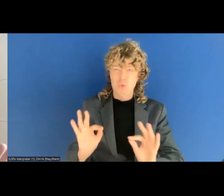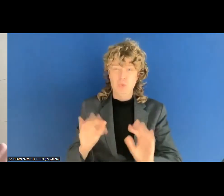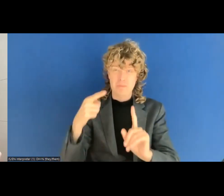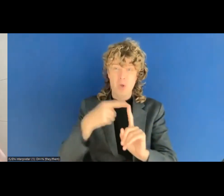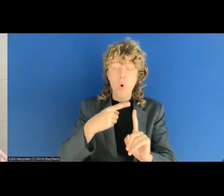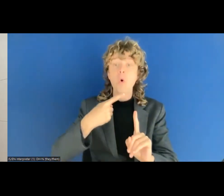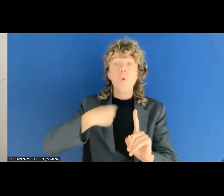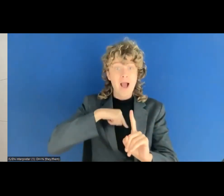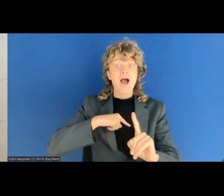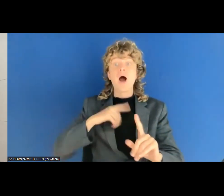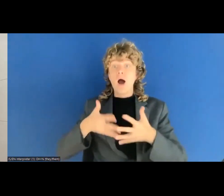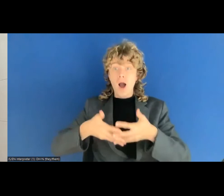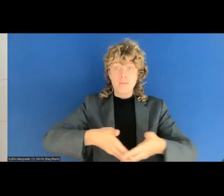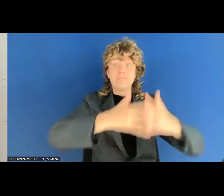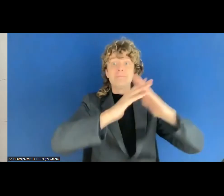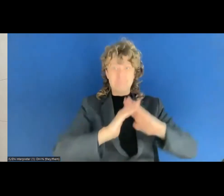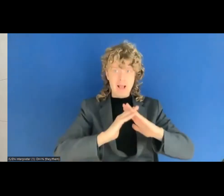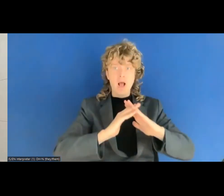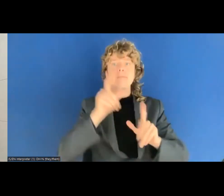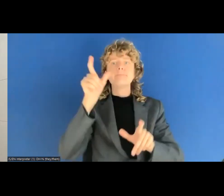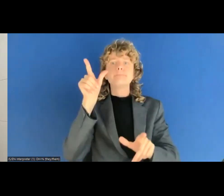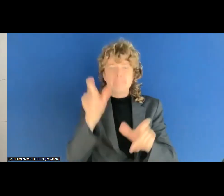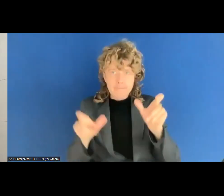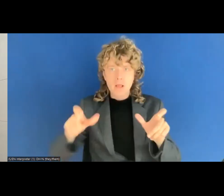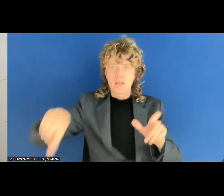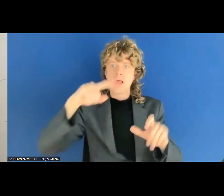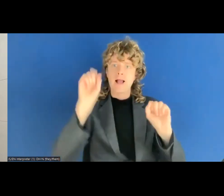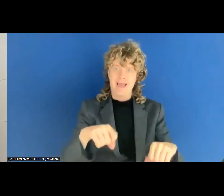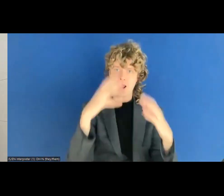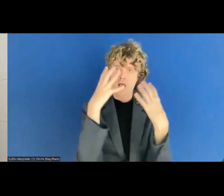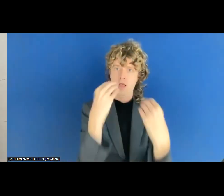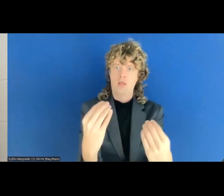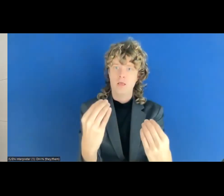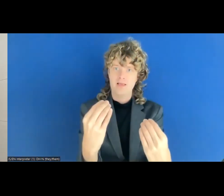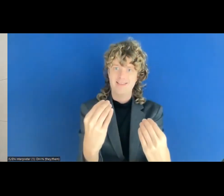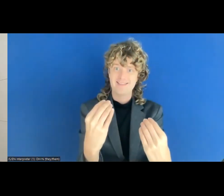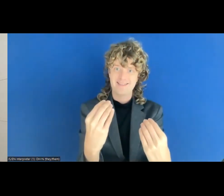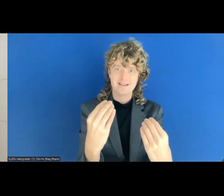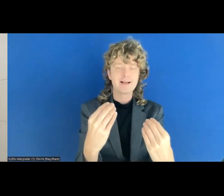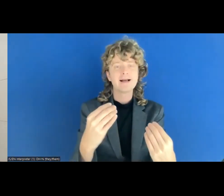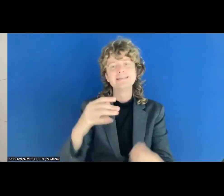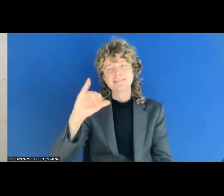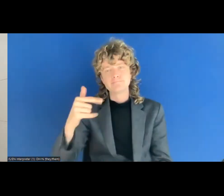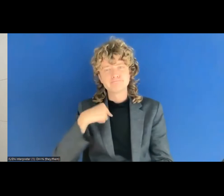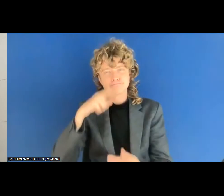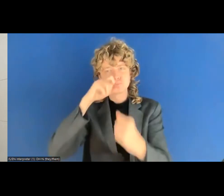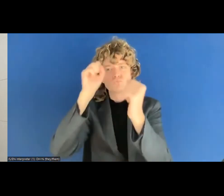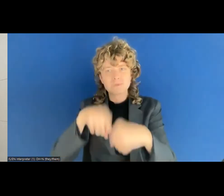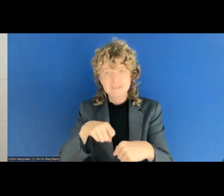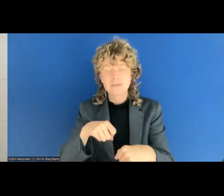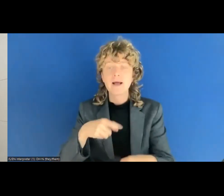complex table there, can actually be used exactly for this. But of course, you need to know how to do it, and it's still a boring table. So, but I